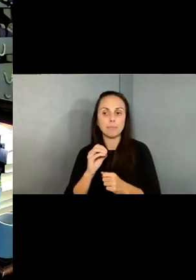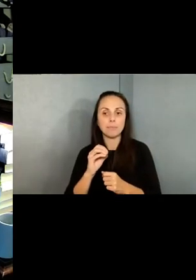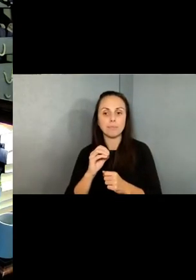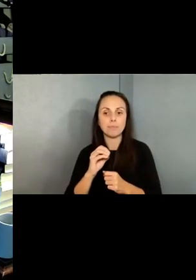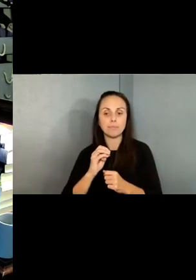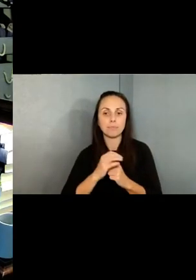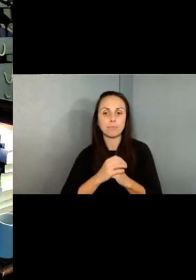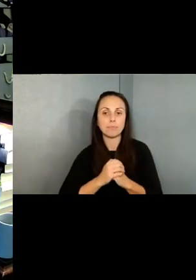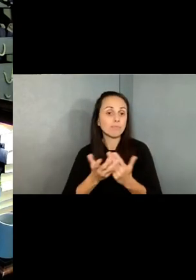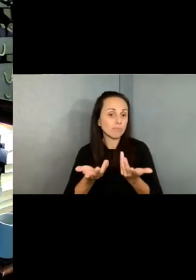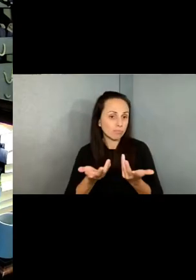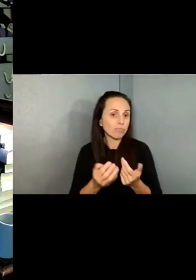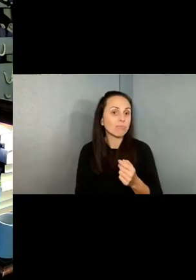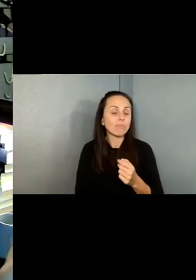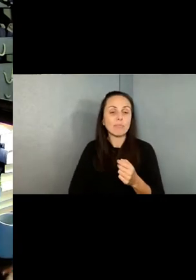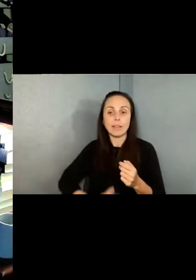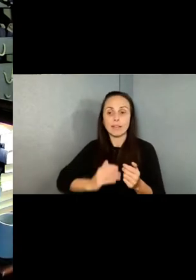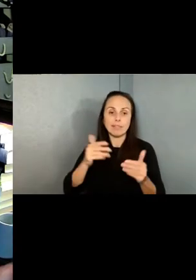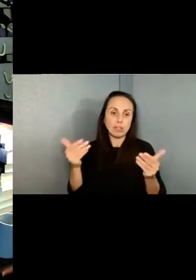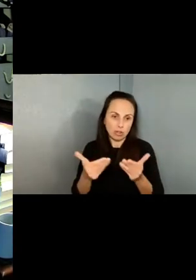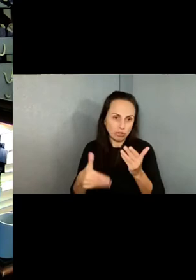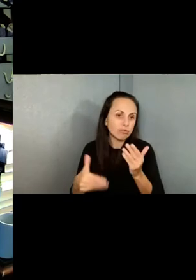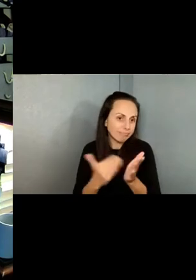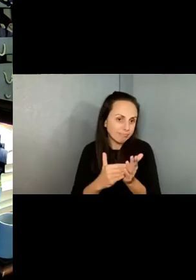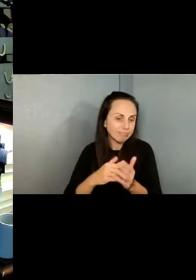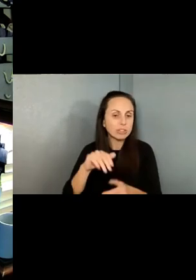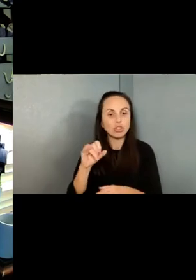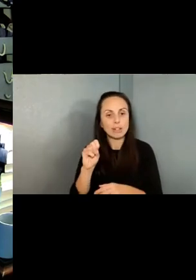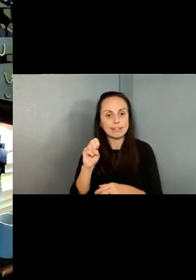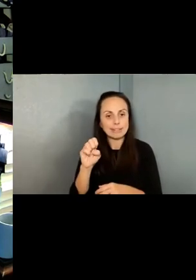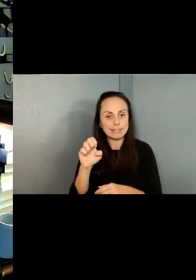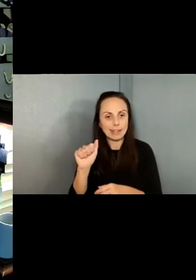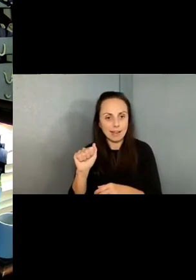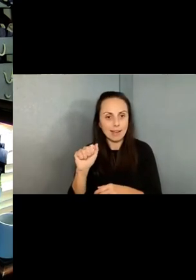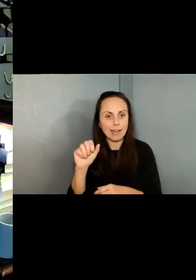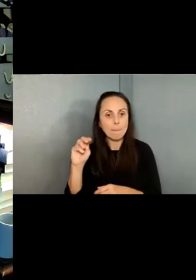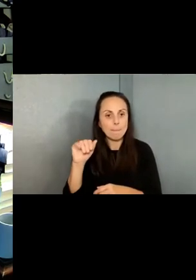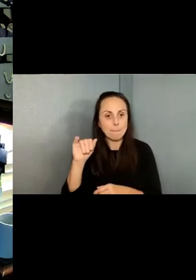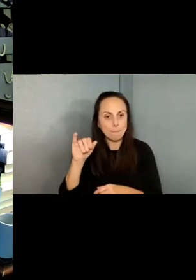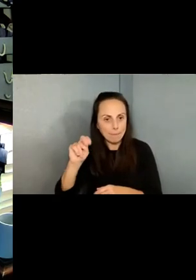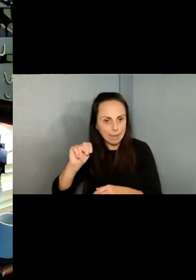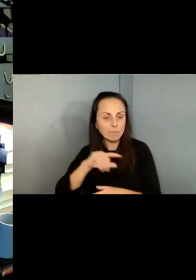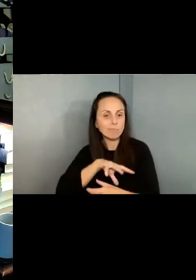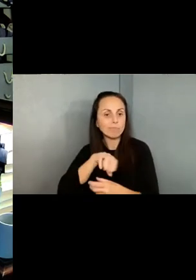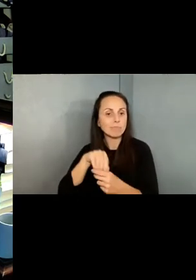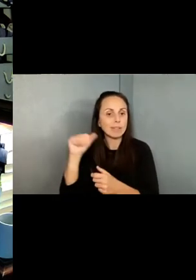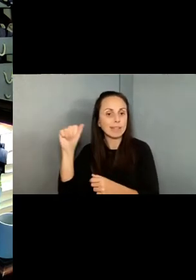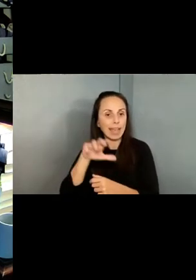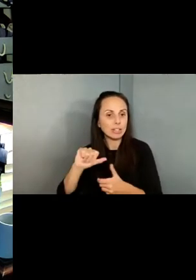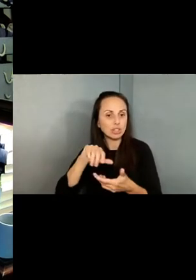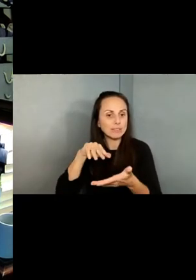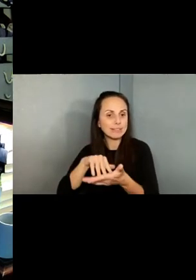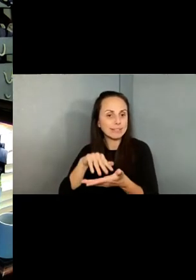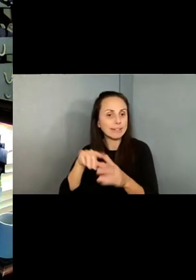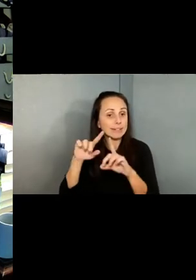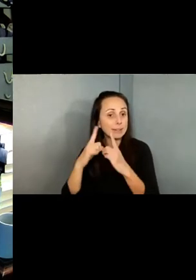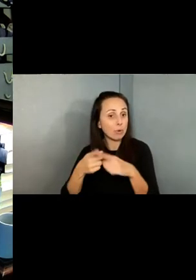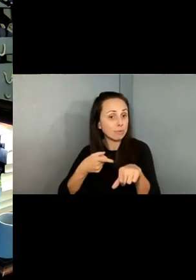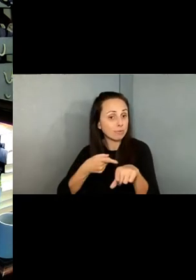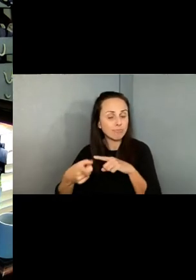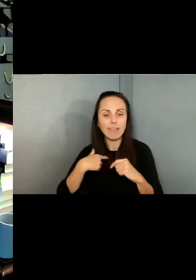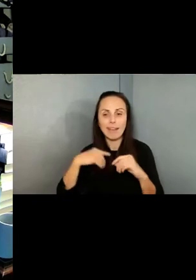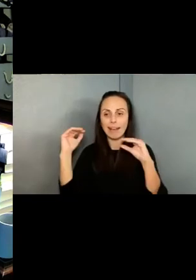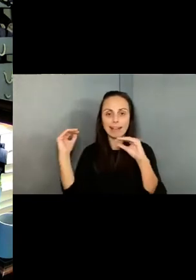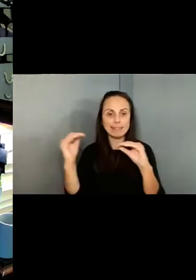just to follow up on the introduction, my name is Jessica Main. I am part of the Asian Studies Department. I get to teach